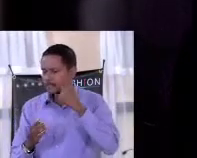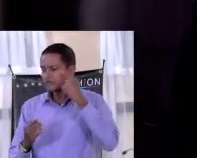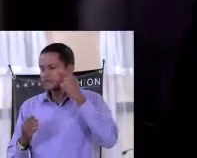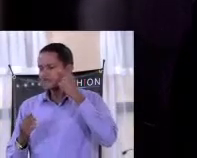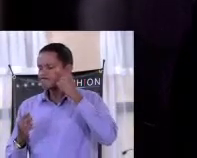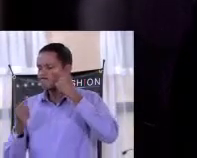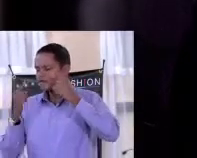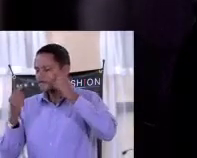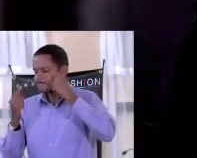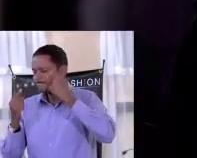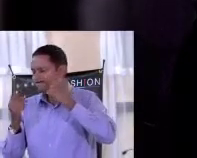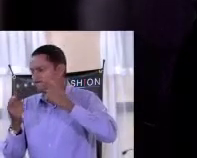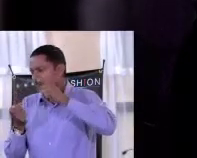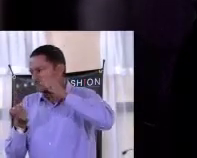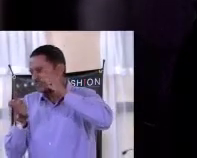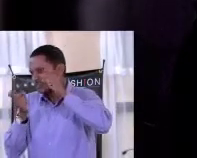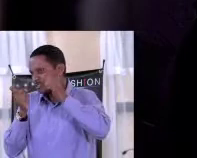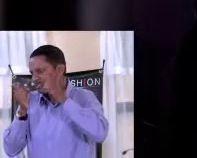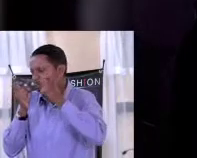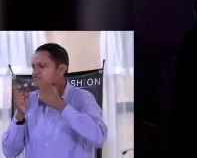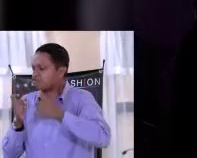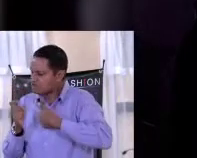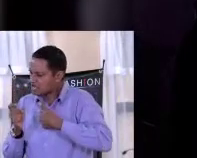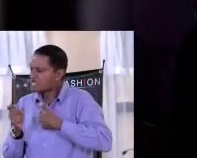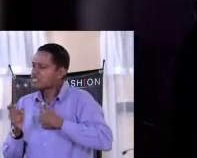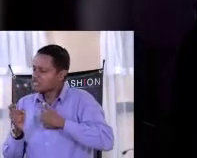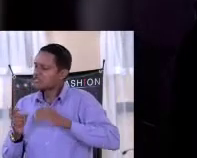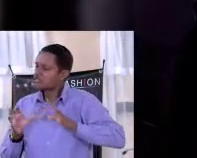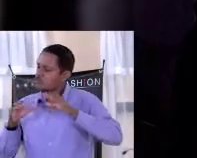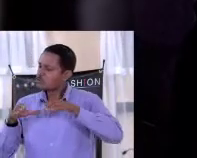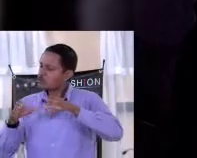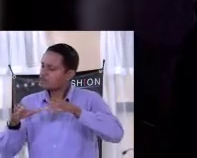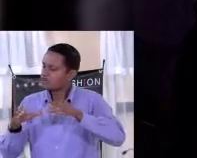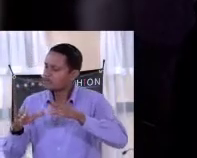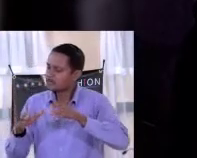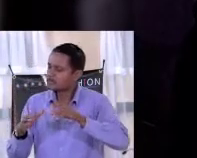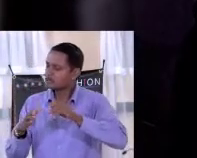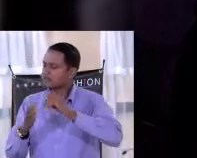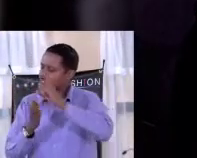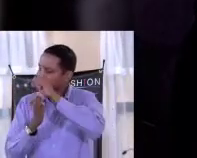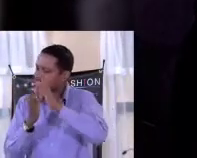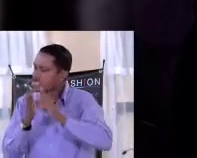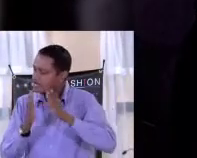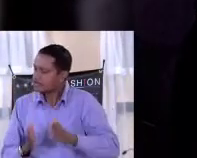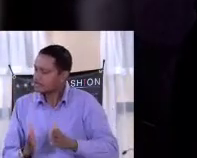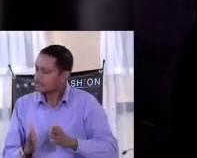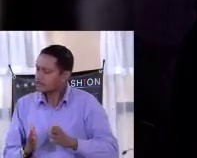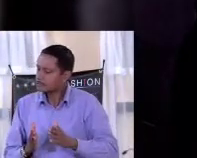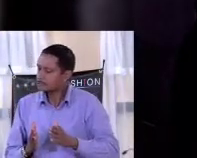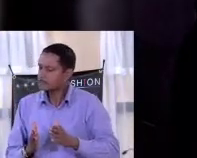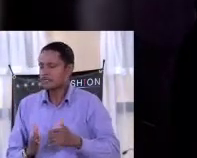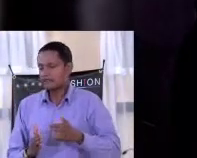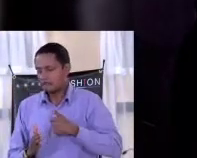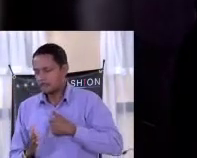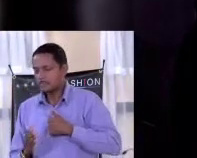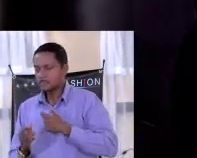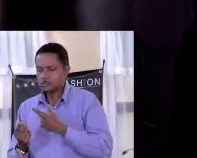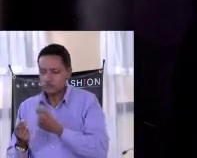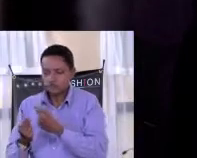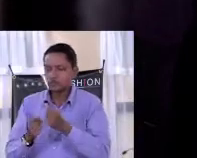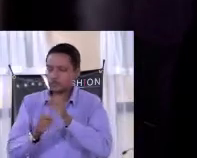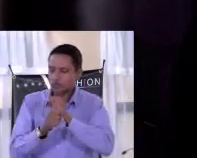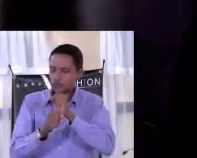I'm a Caribbean designer and I am doing Caribbean influenced work. We have